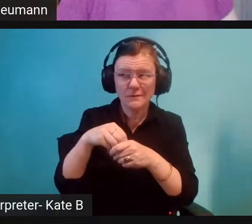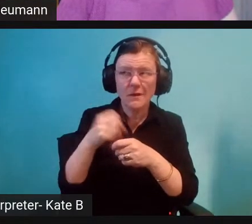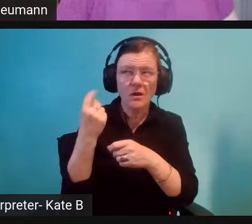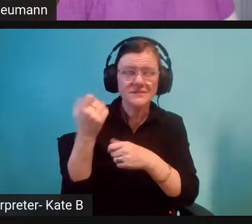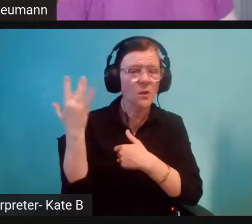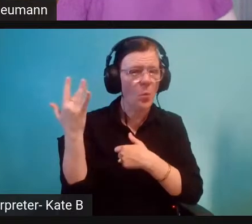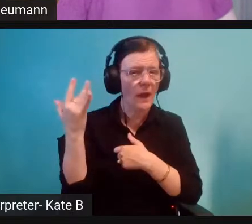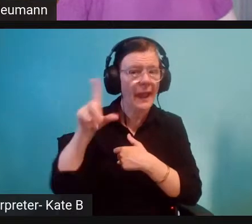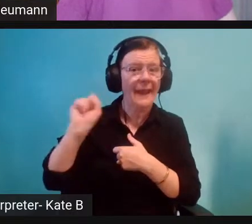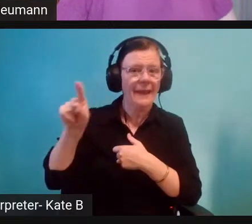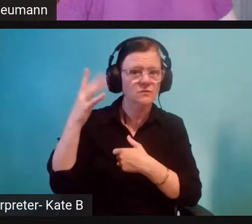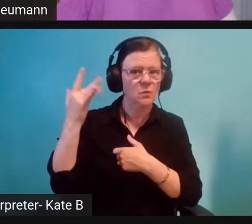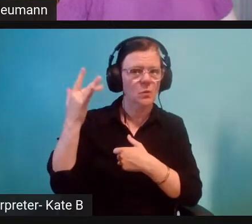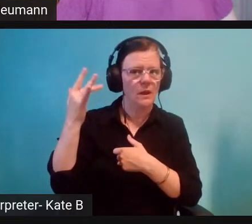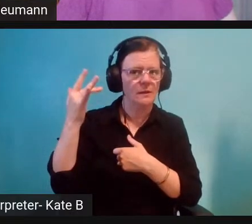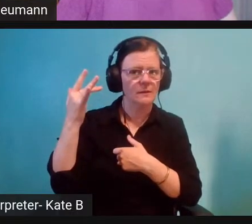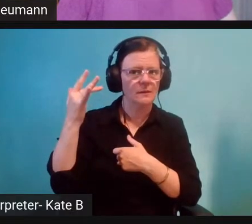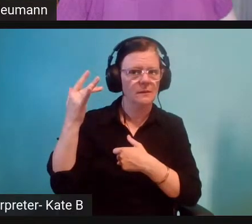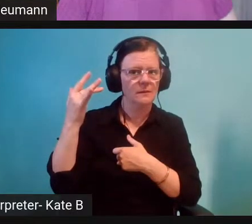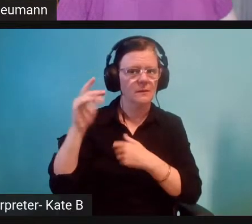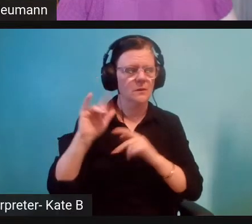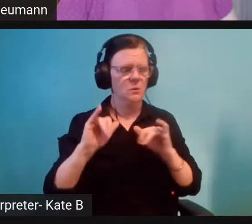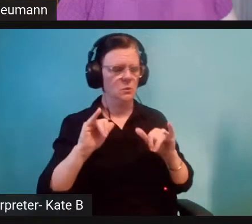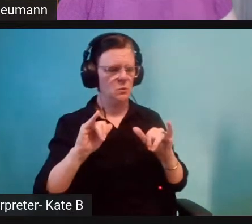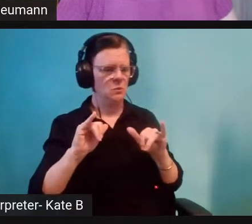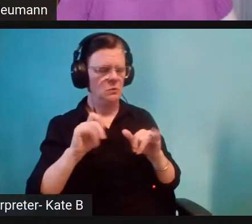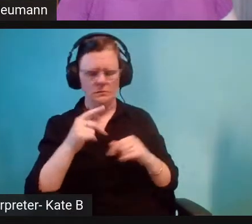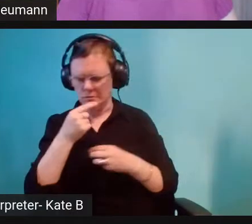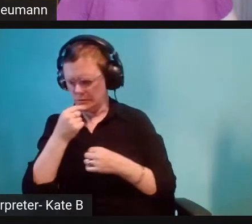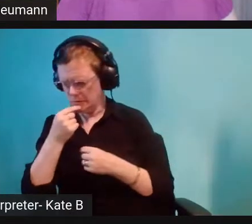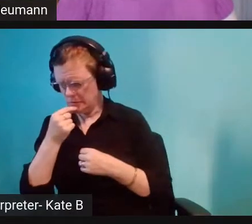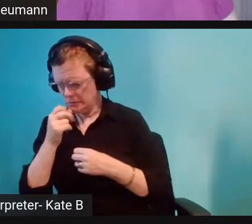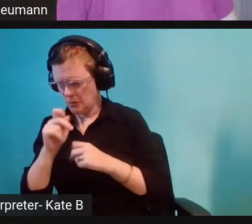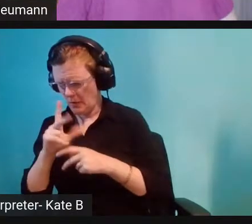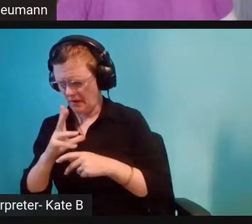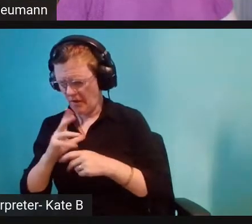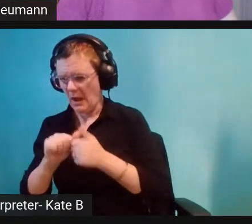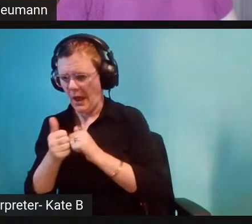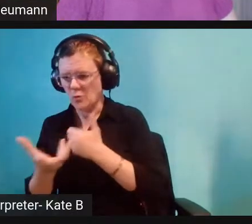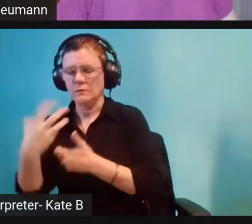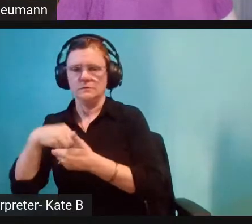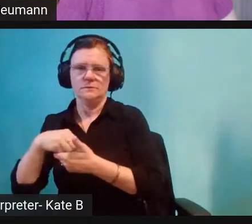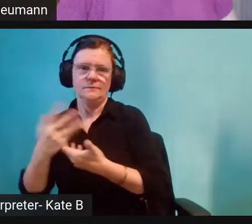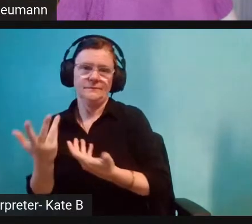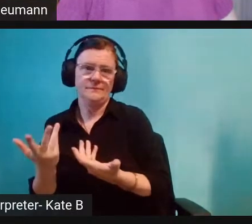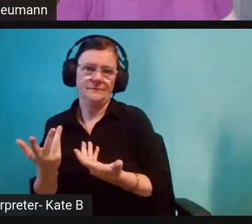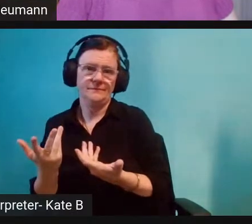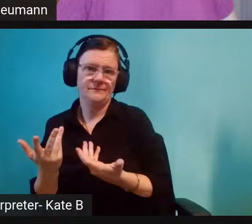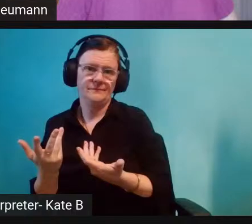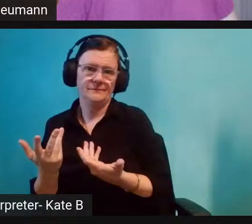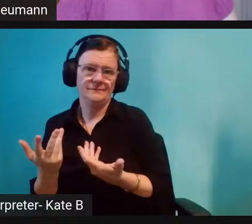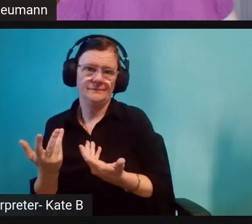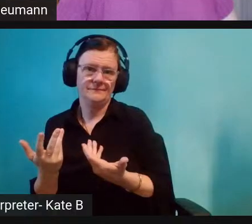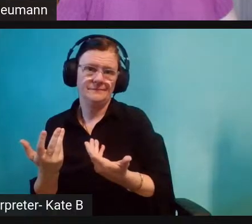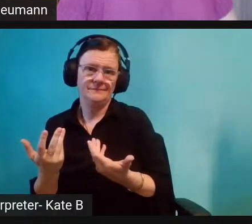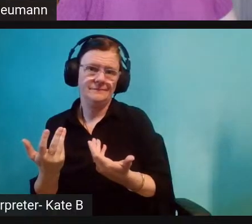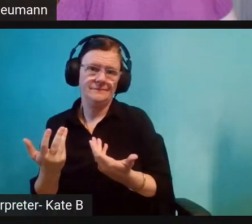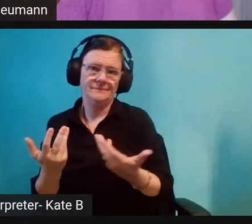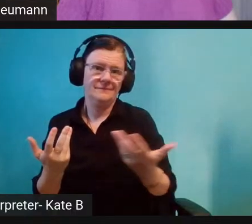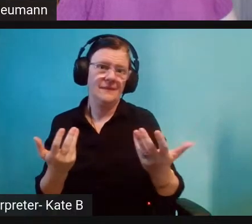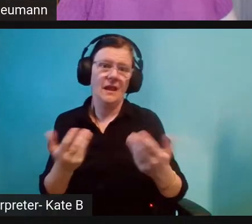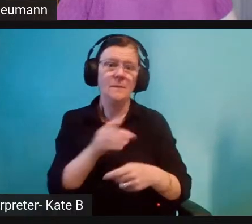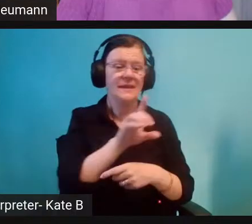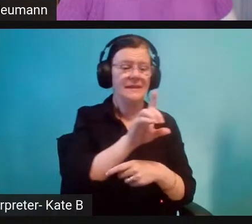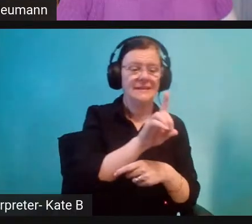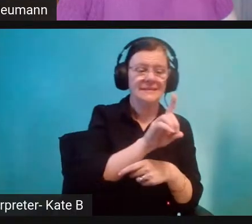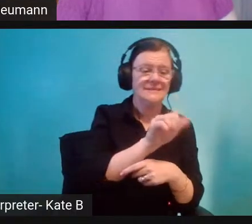allow people to come back and look at how this needs to be done. Because data on collection, data and disability